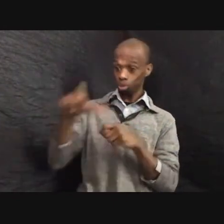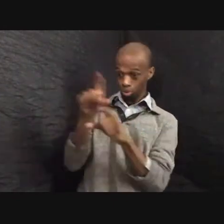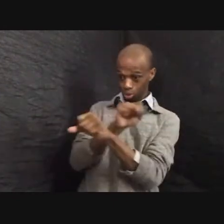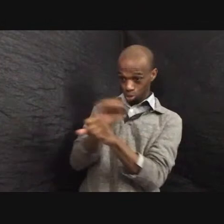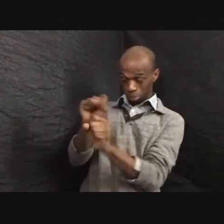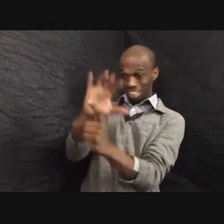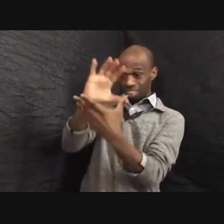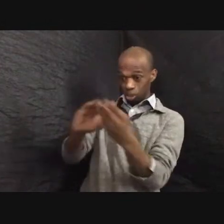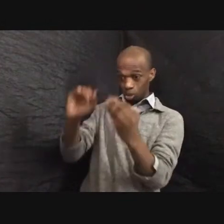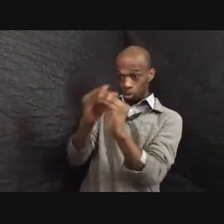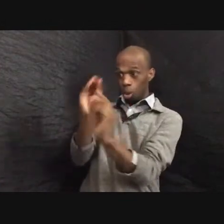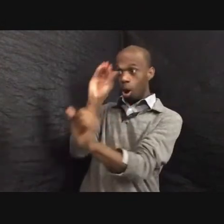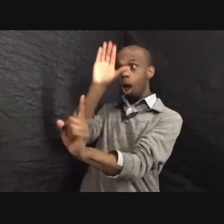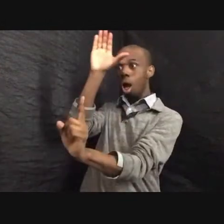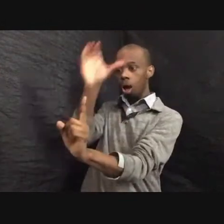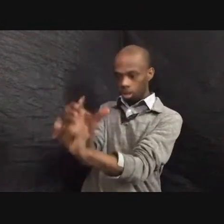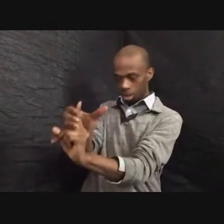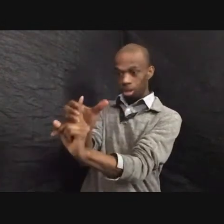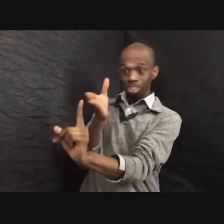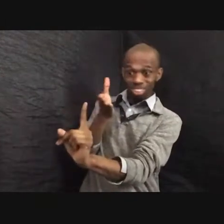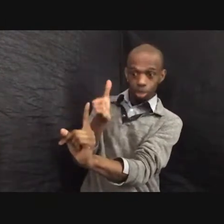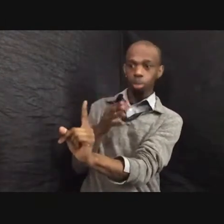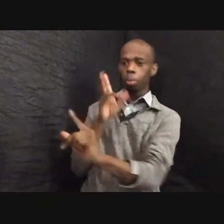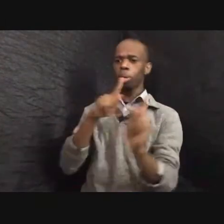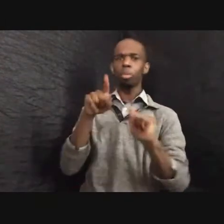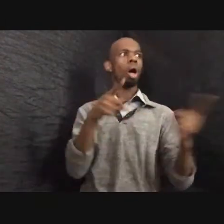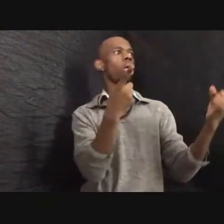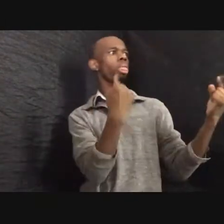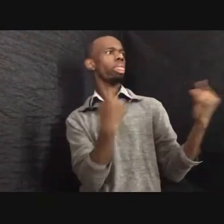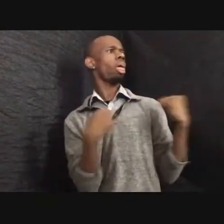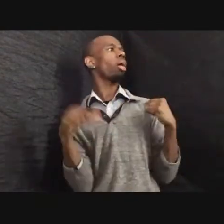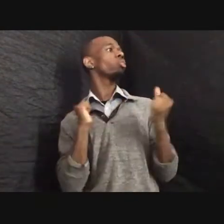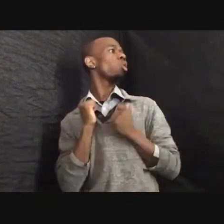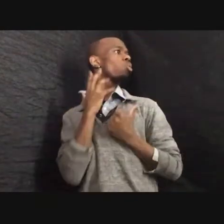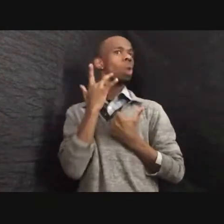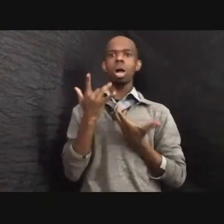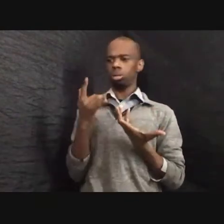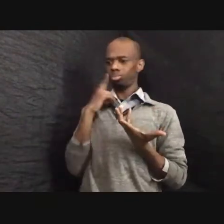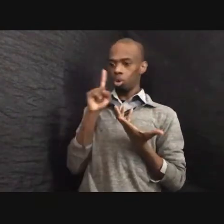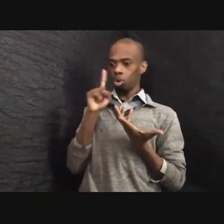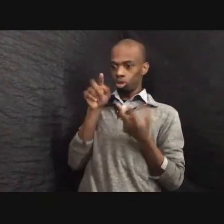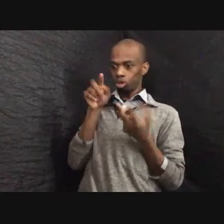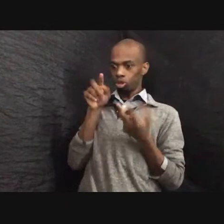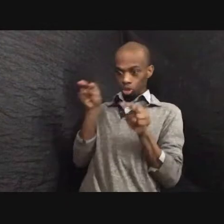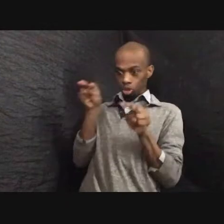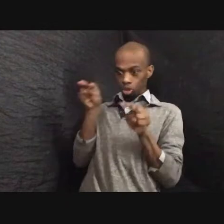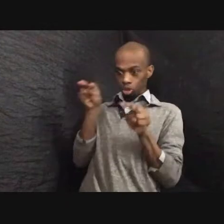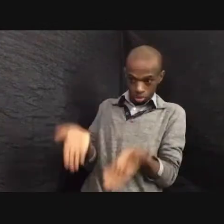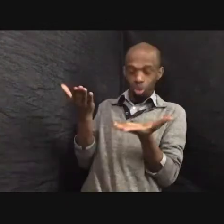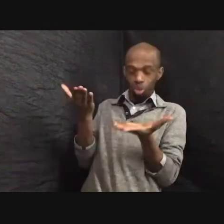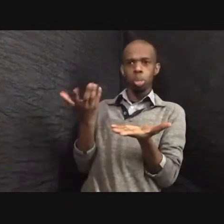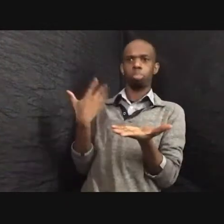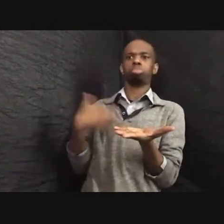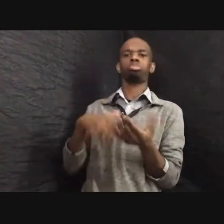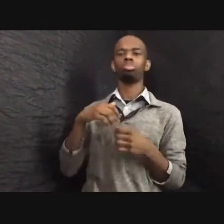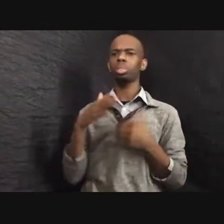see, regardless of what producers and investors and white directors may say, you realize that they need